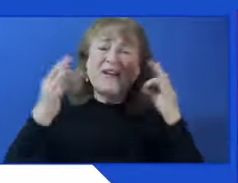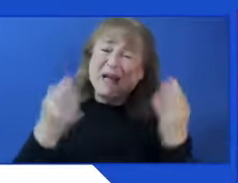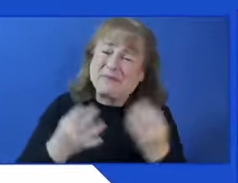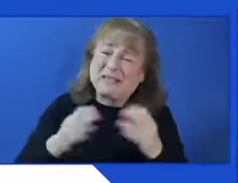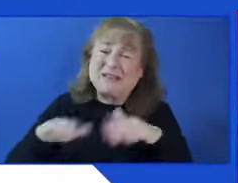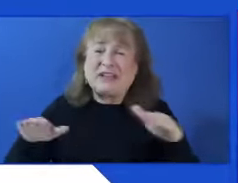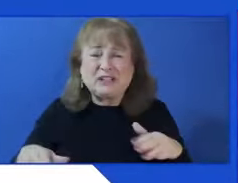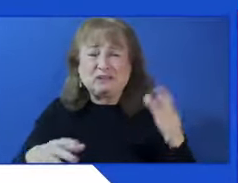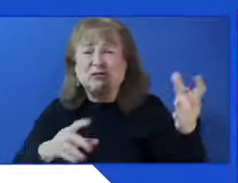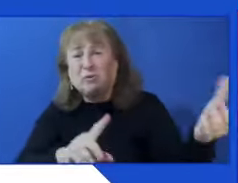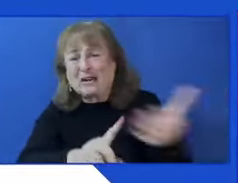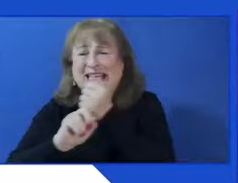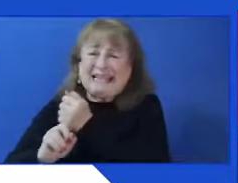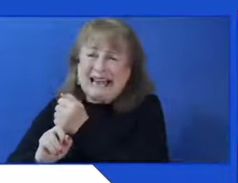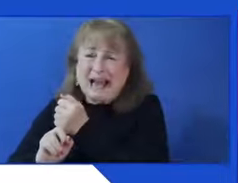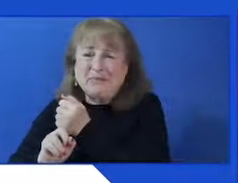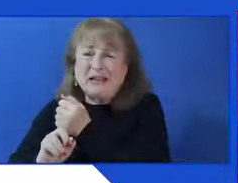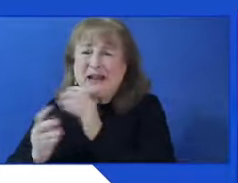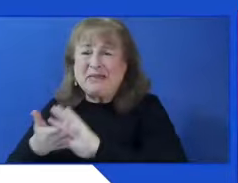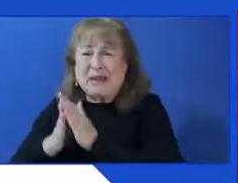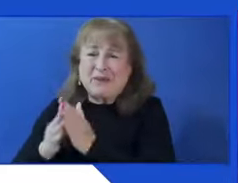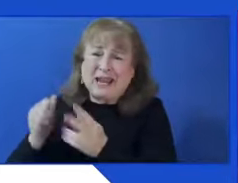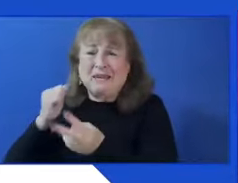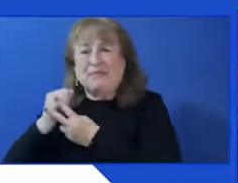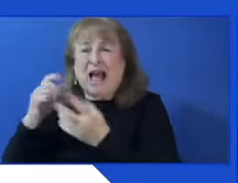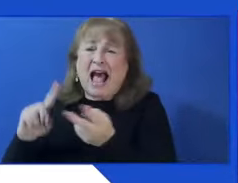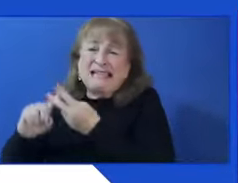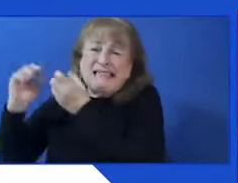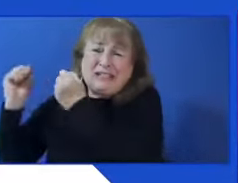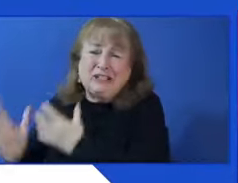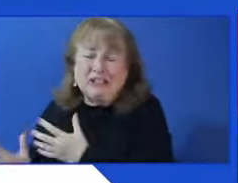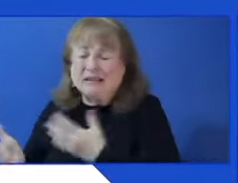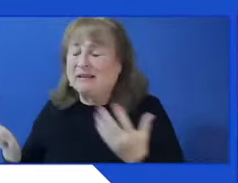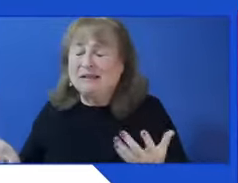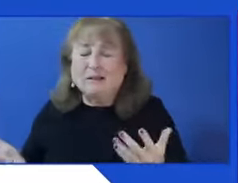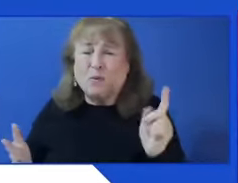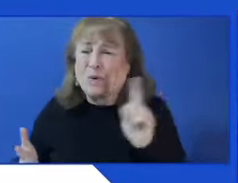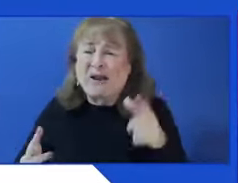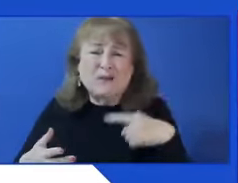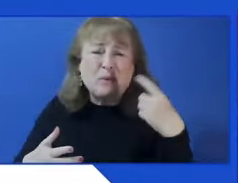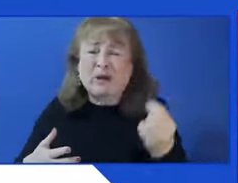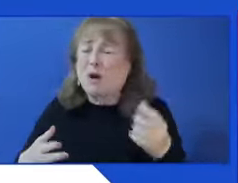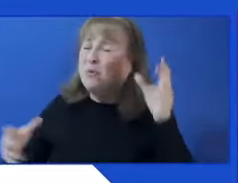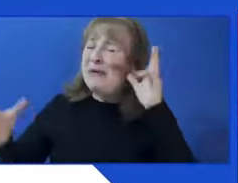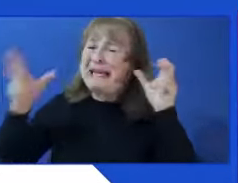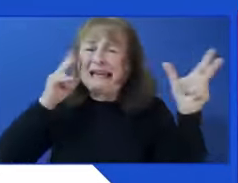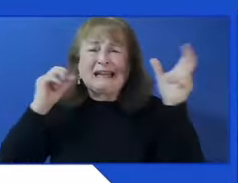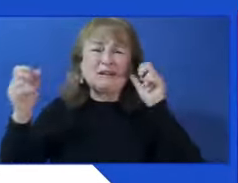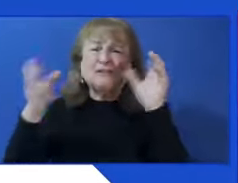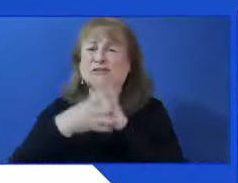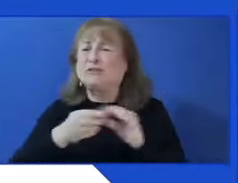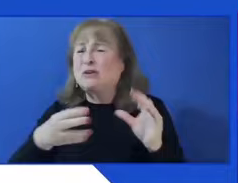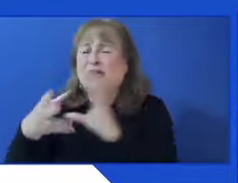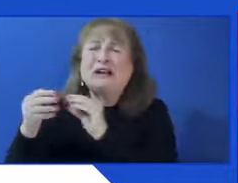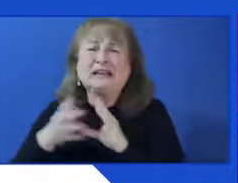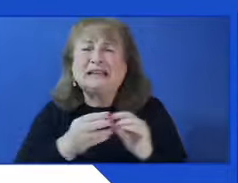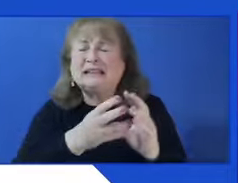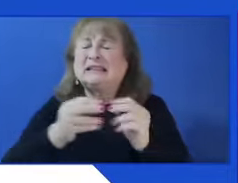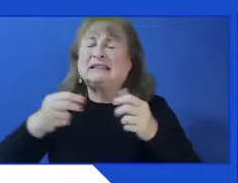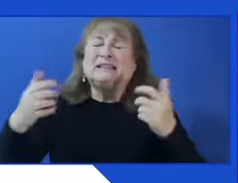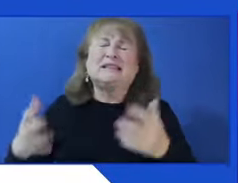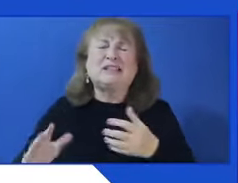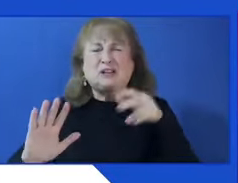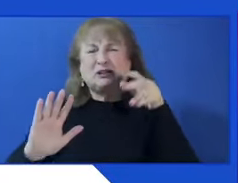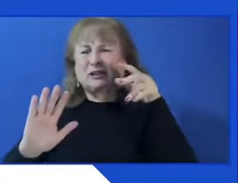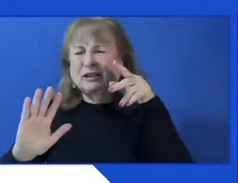were kidnapped, became hostages. And wherever you go, you hear more and more stories about torture